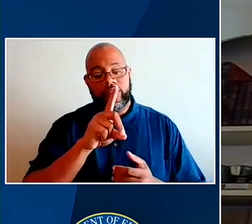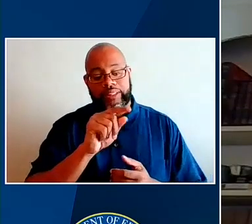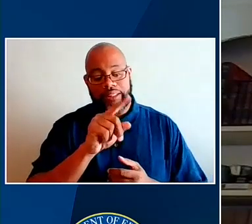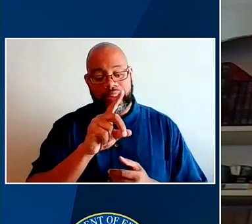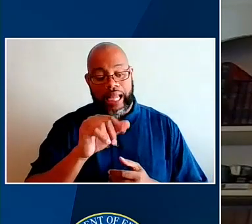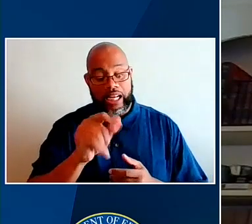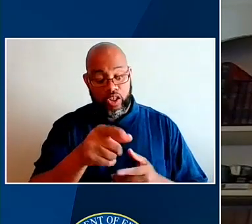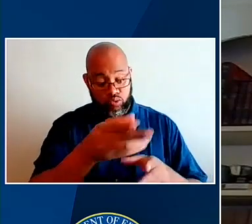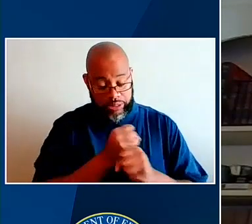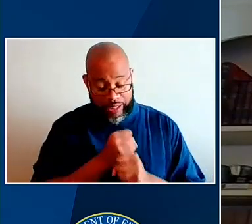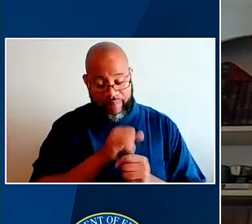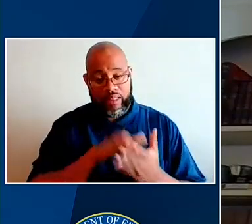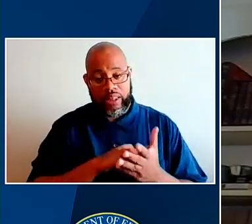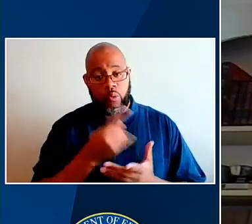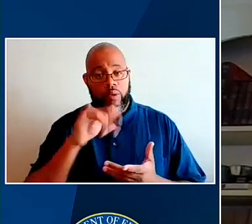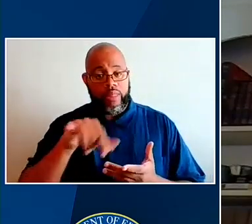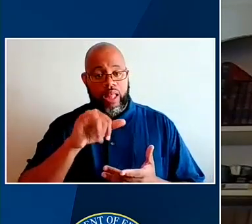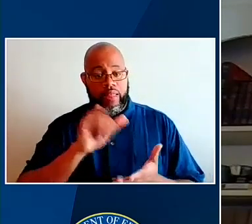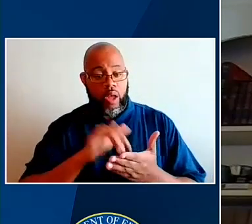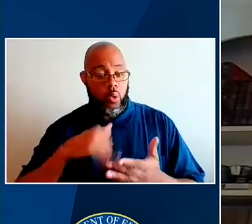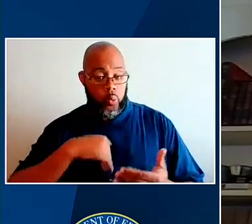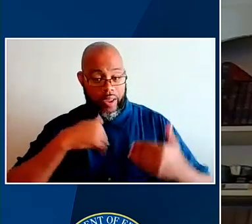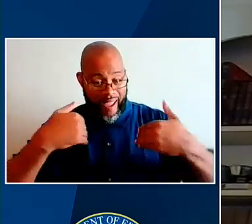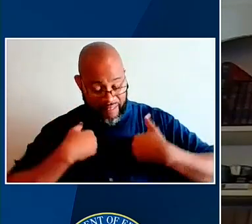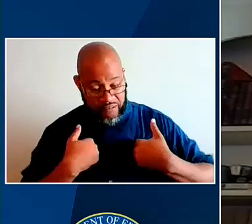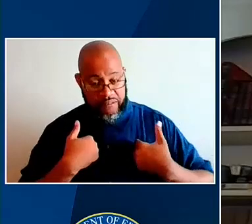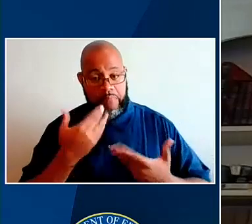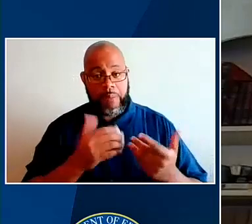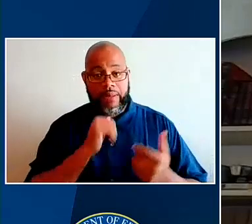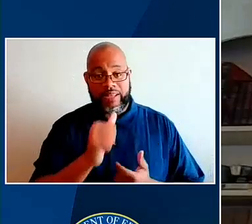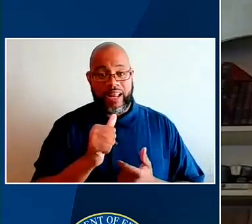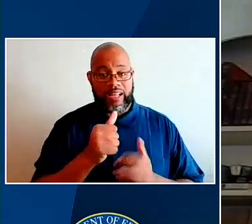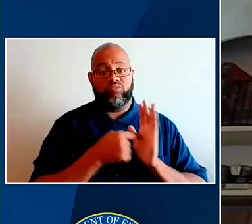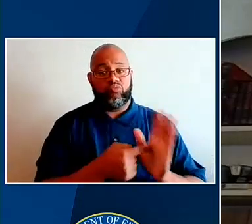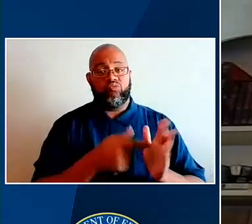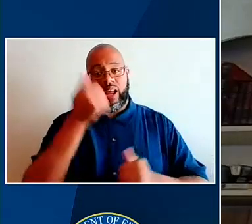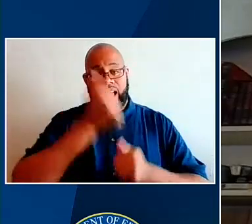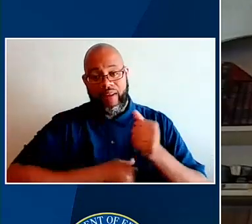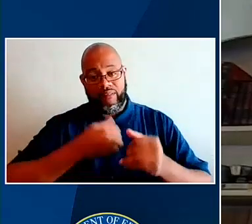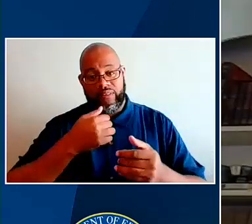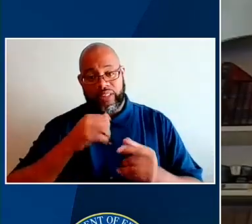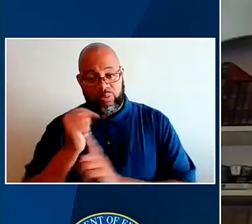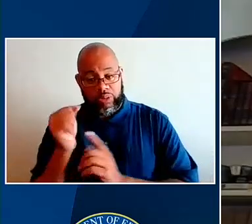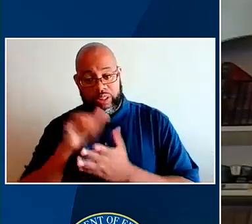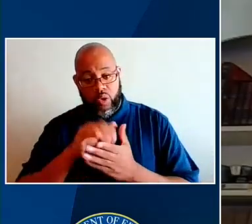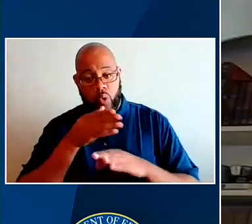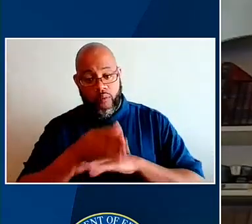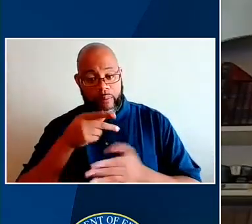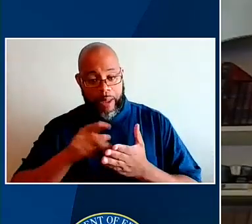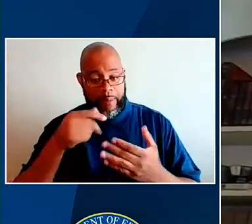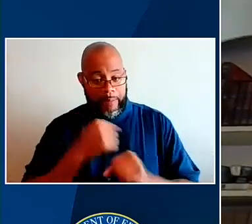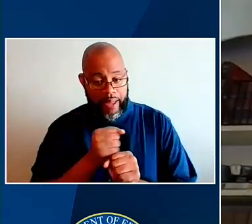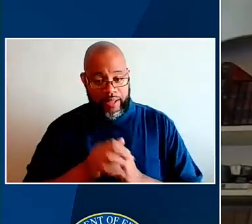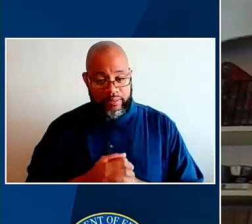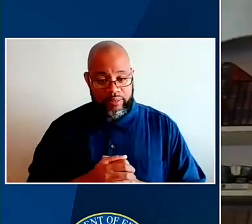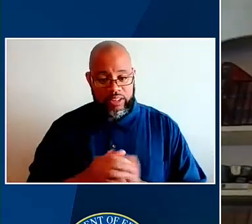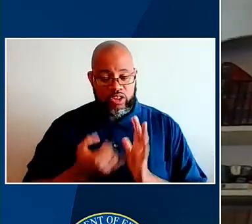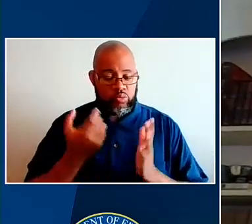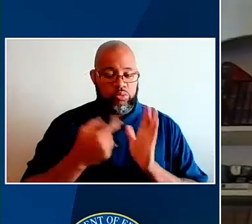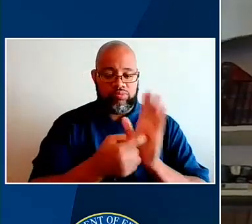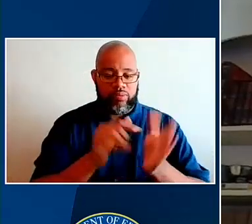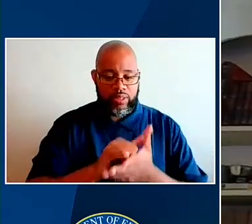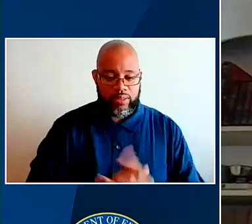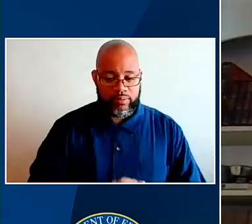you know, that would be the ones that we have, which might not be indicative of every instance where an overpayment was owed. I just want to point that out.